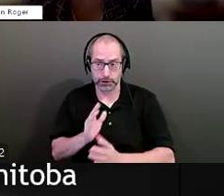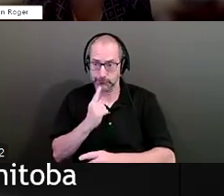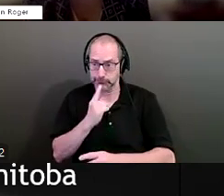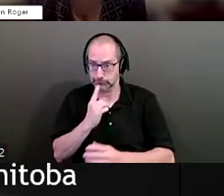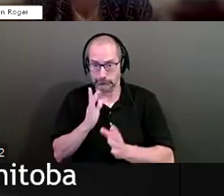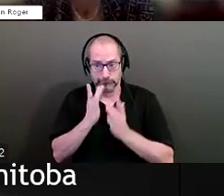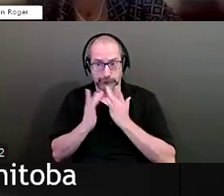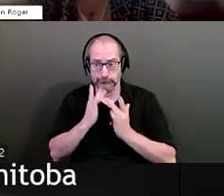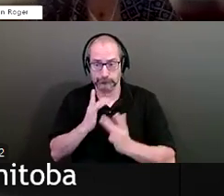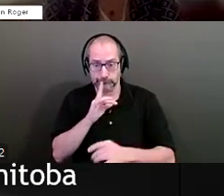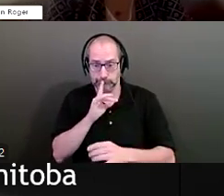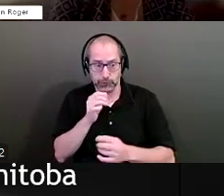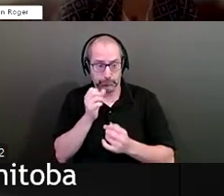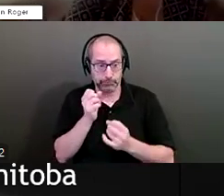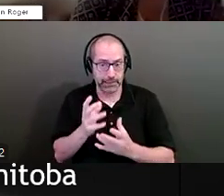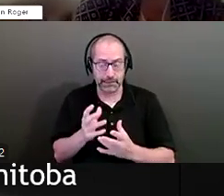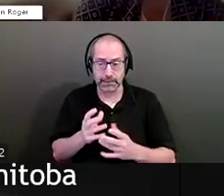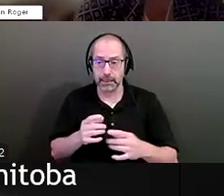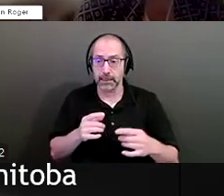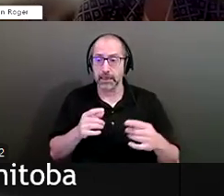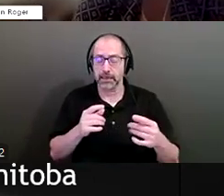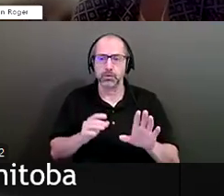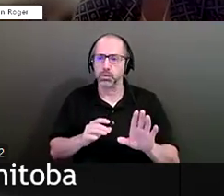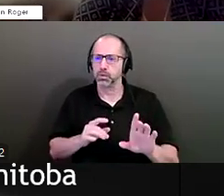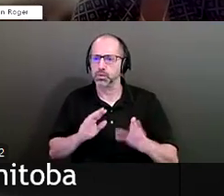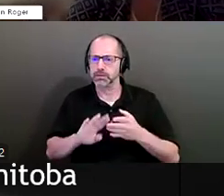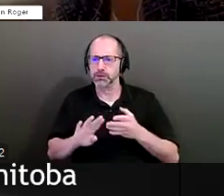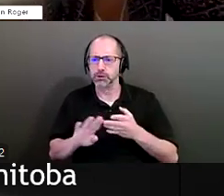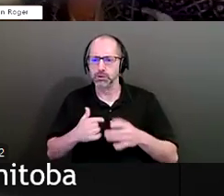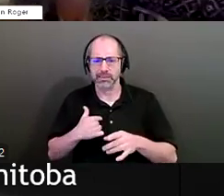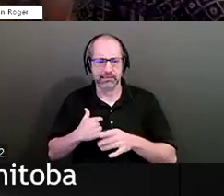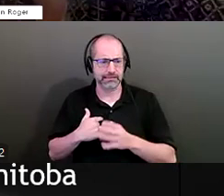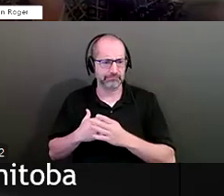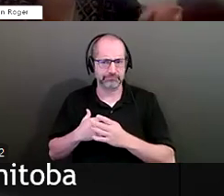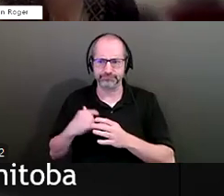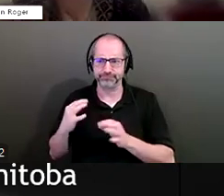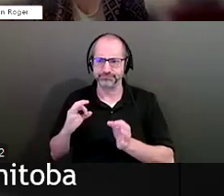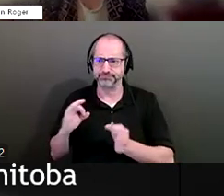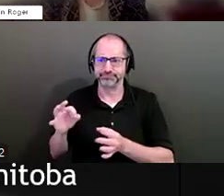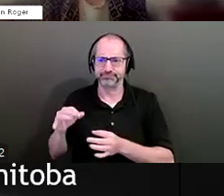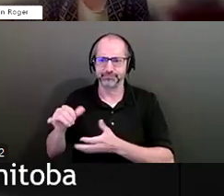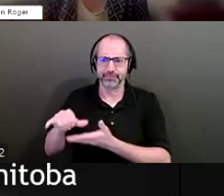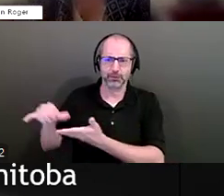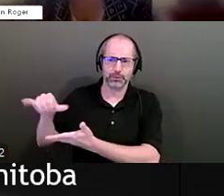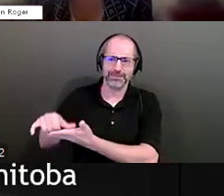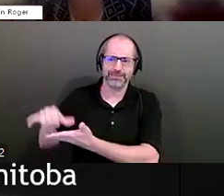resources, oh, excuse me, that's modern technology. My phone is ringing, I'm sorry.